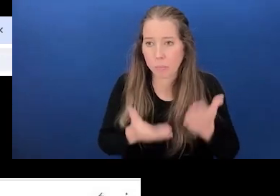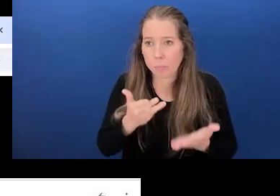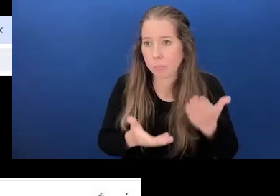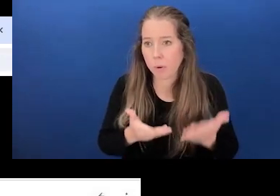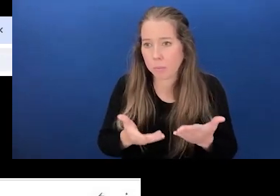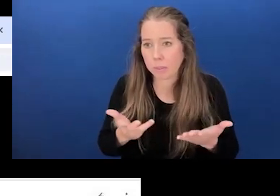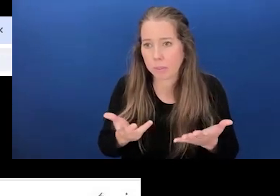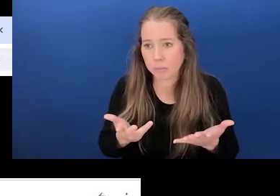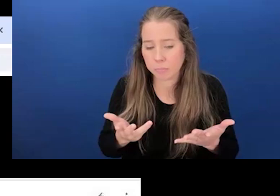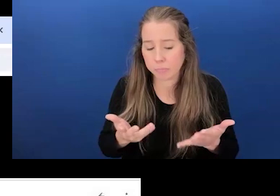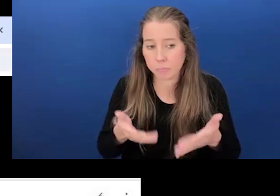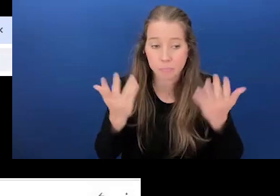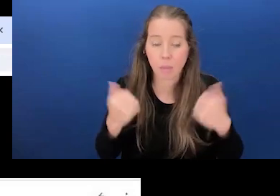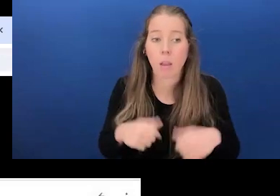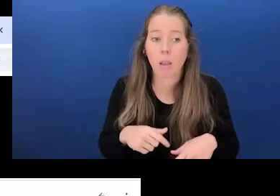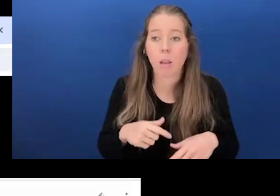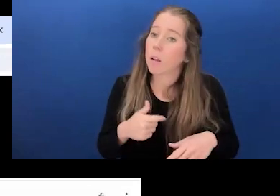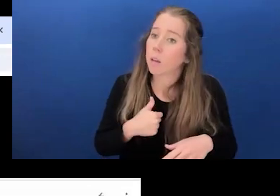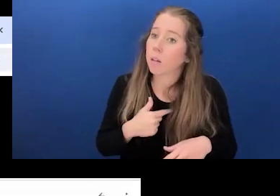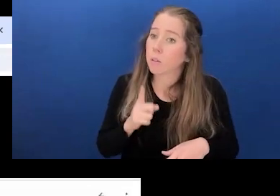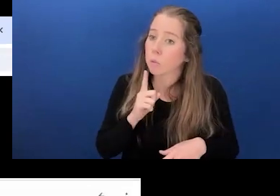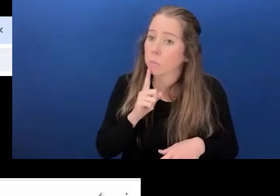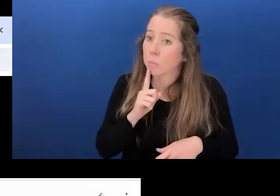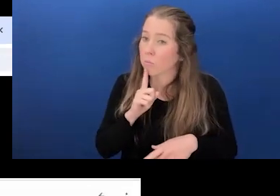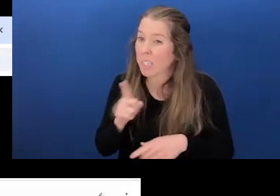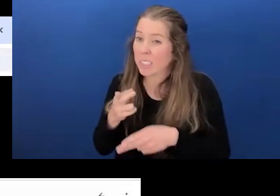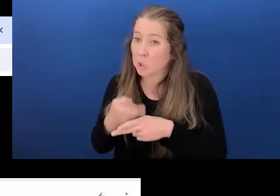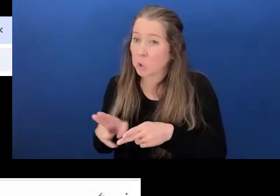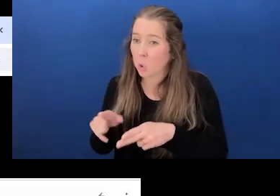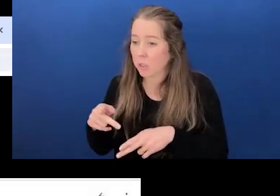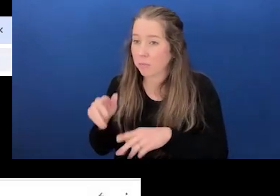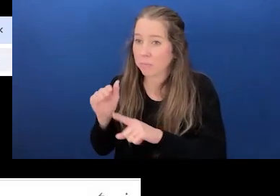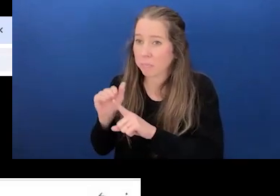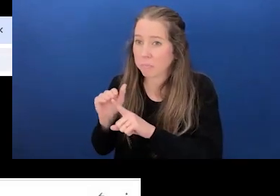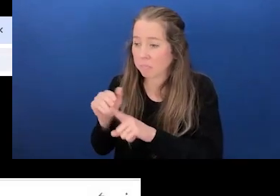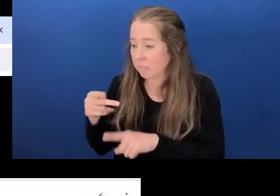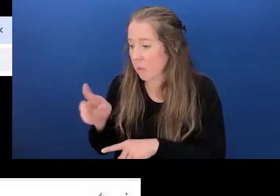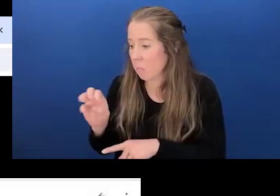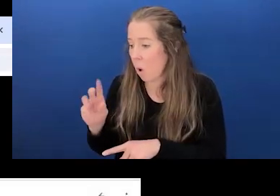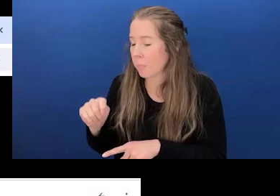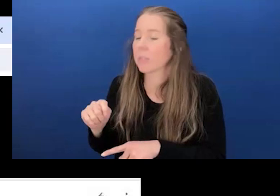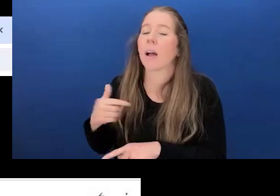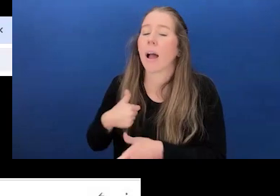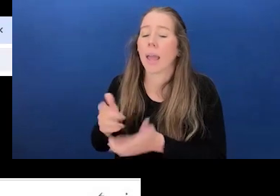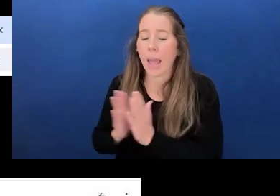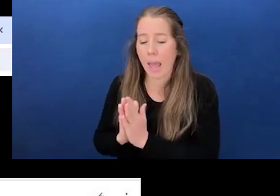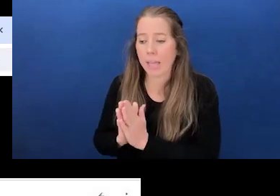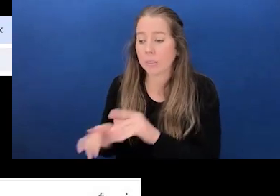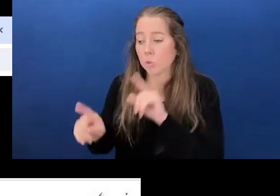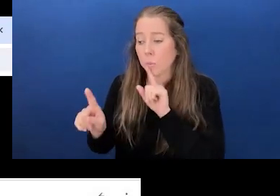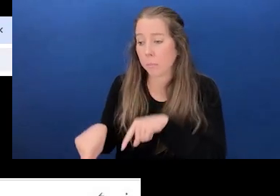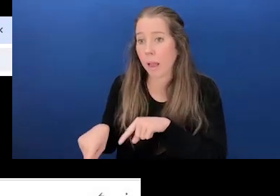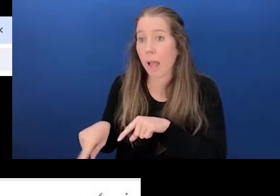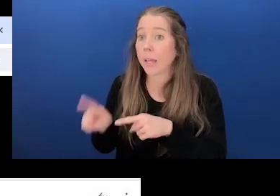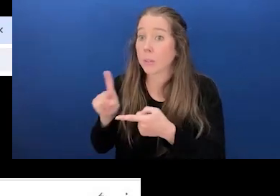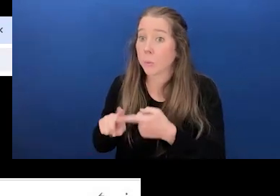Omni. And I gave it a really short prompt. And I asked it to reply